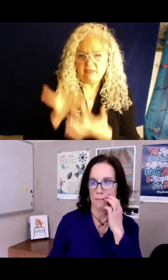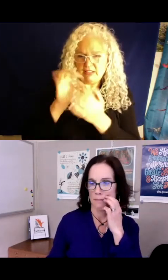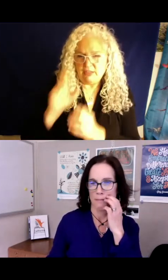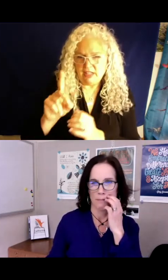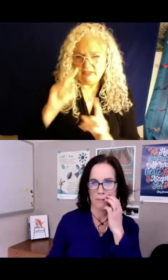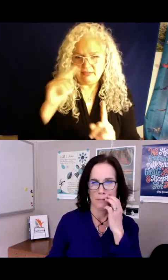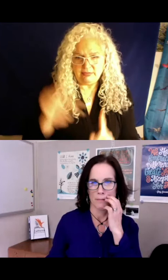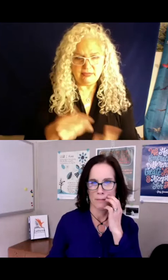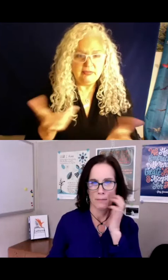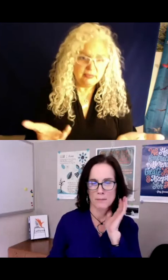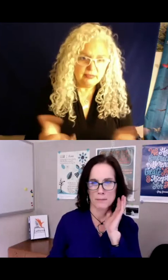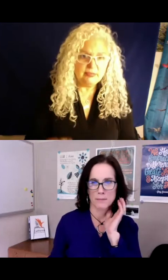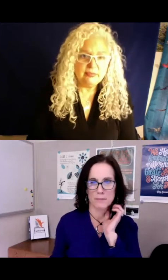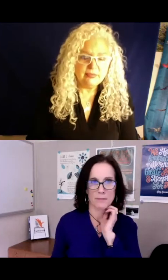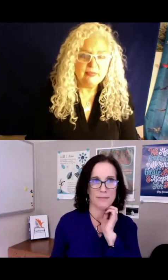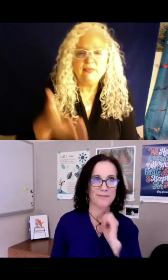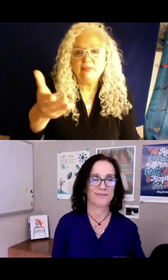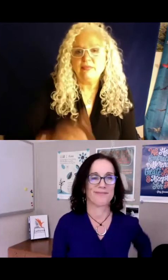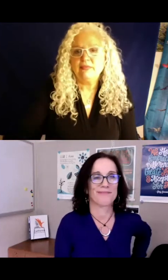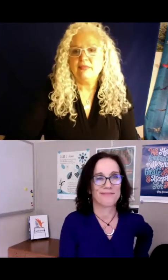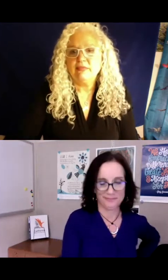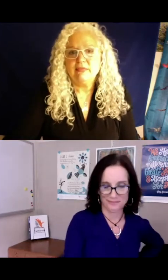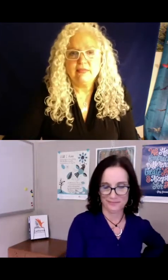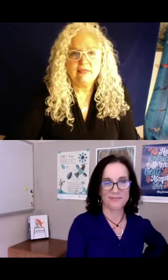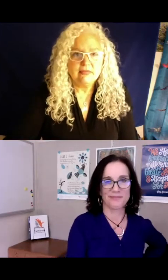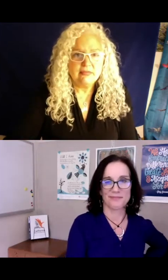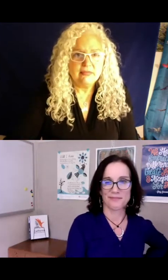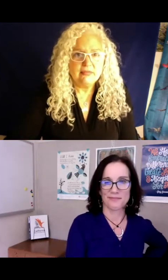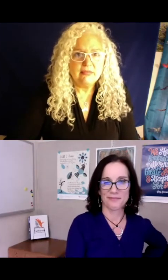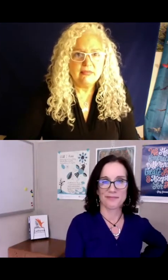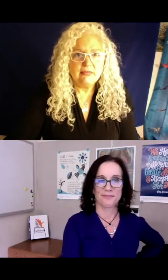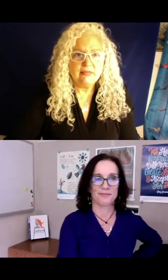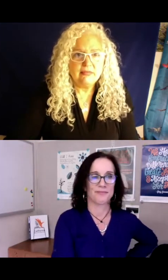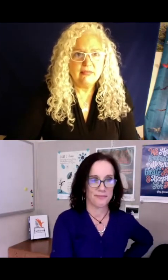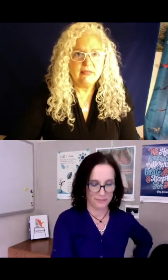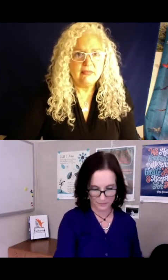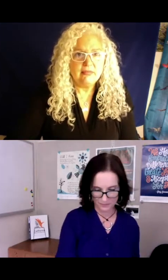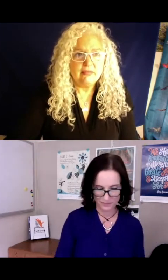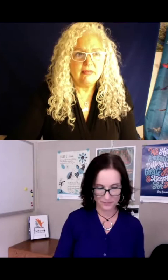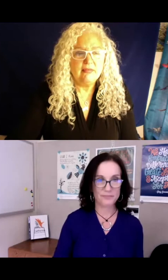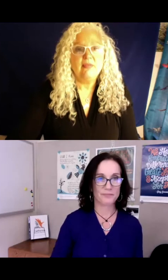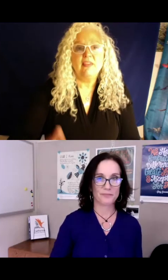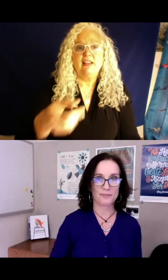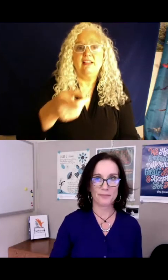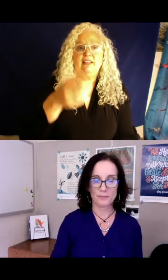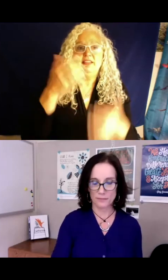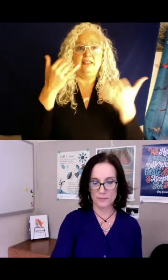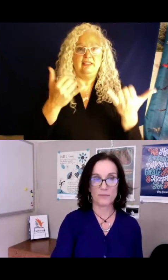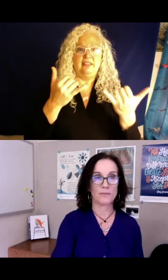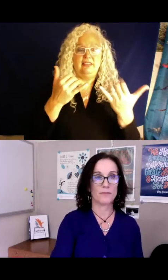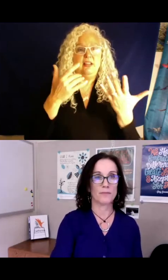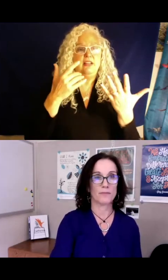And that's not the deaf education model. That's a special education model.